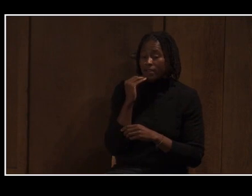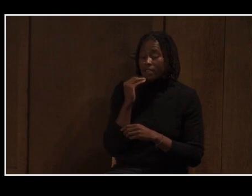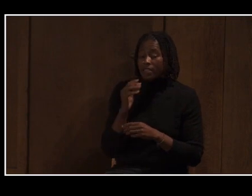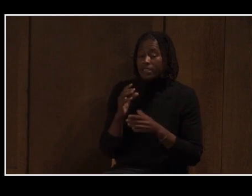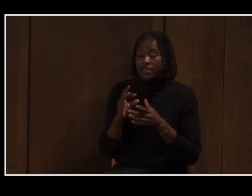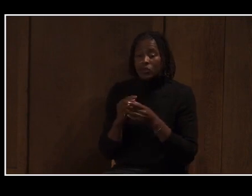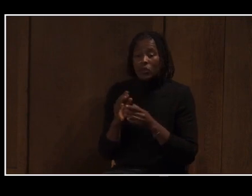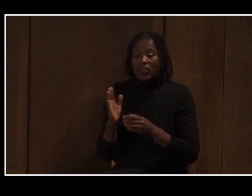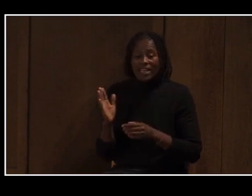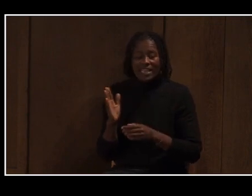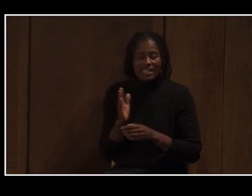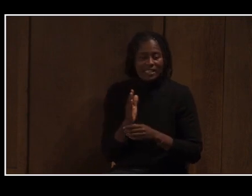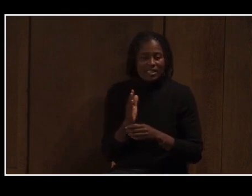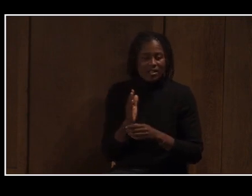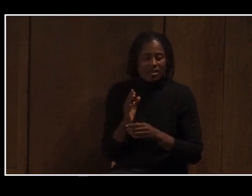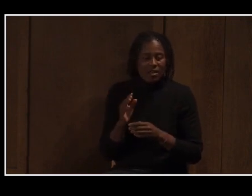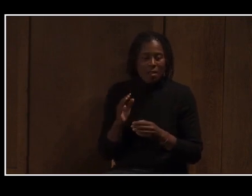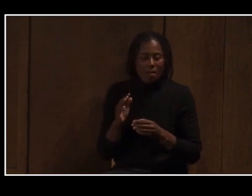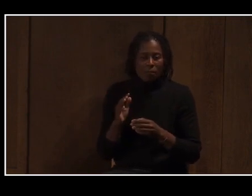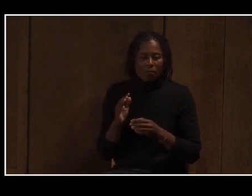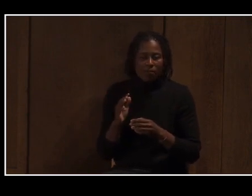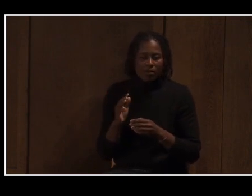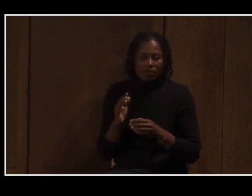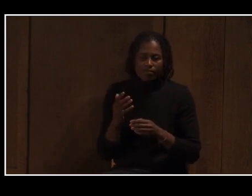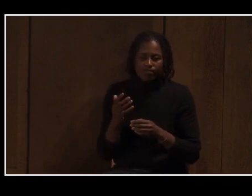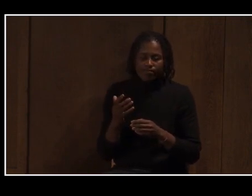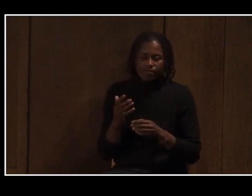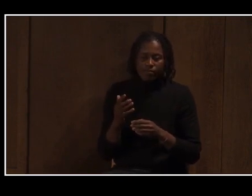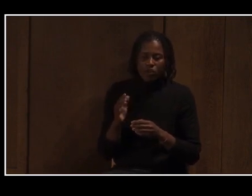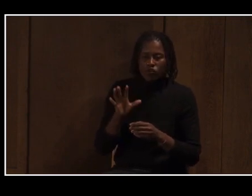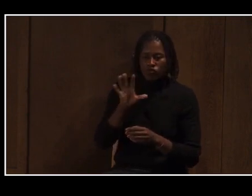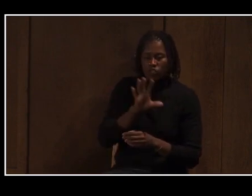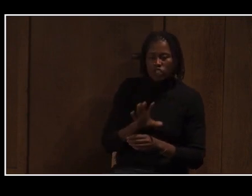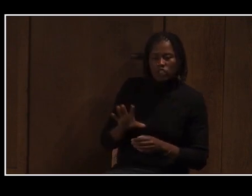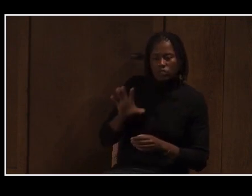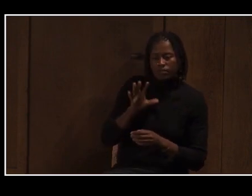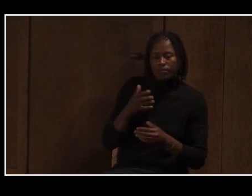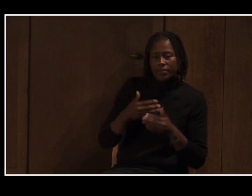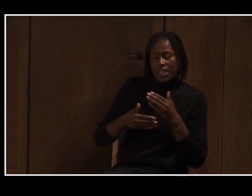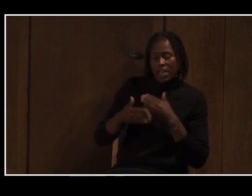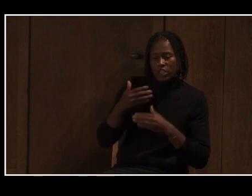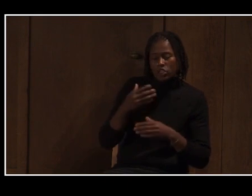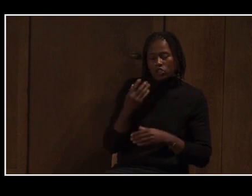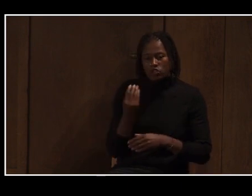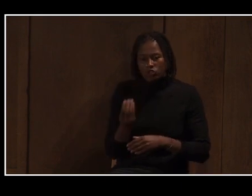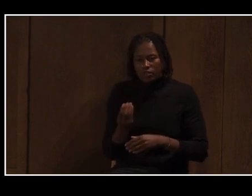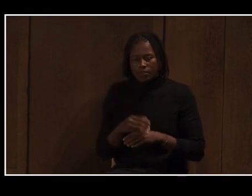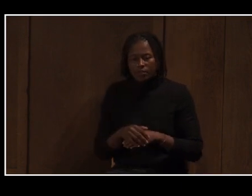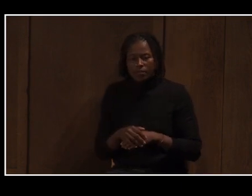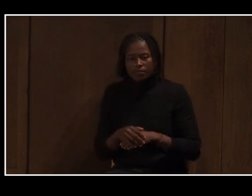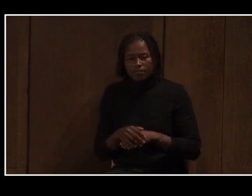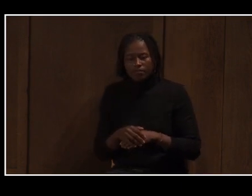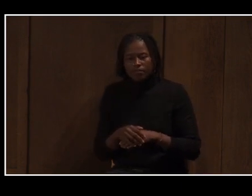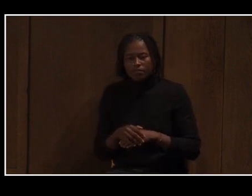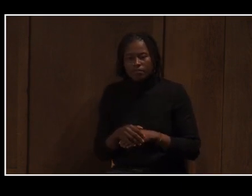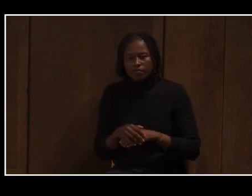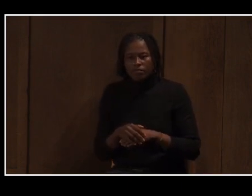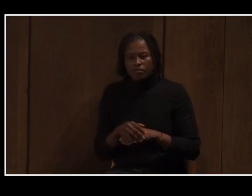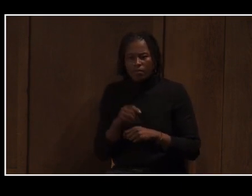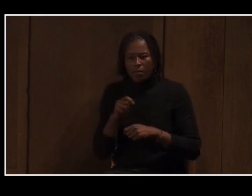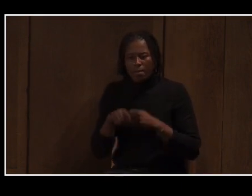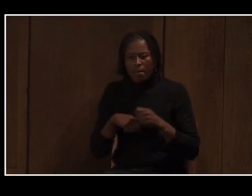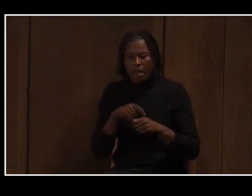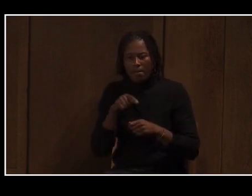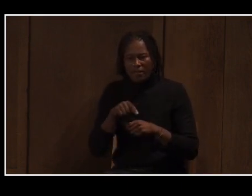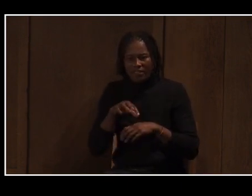Mediterranean region came from the ancient Greeks and most likely my Jewish kinfolk who became acquainted with its flesh during